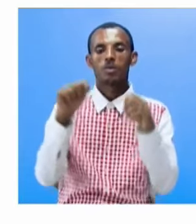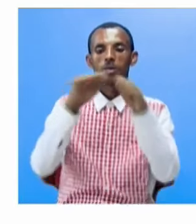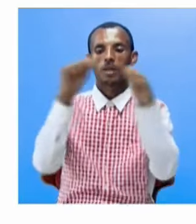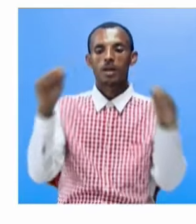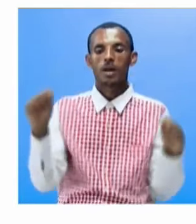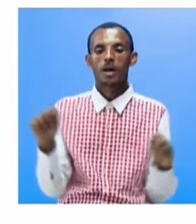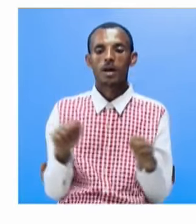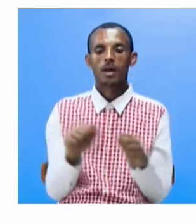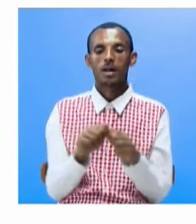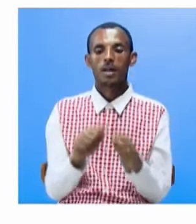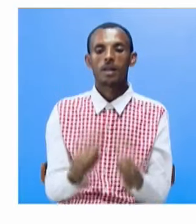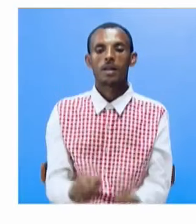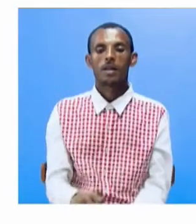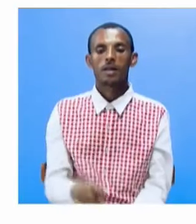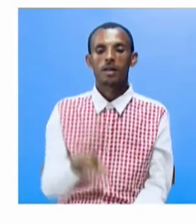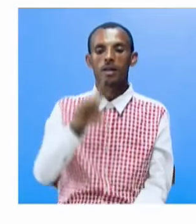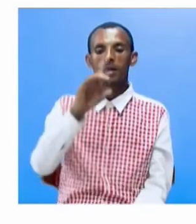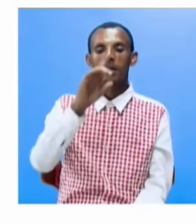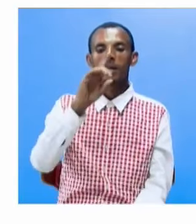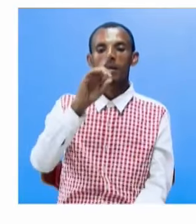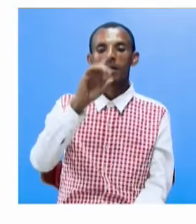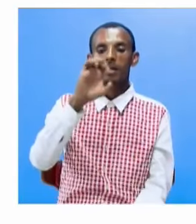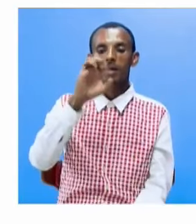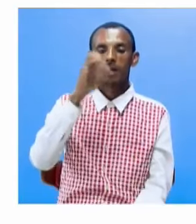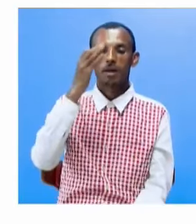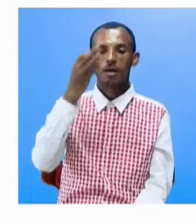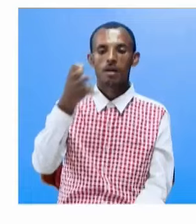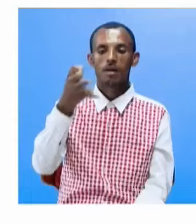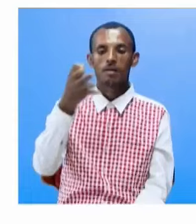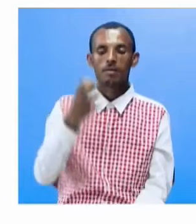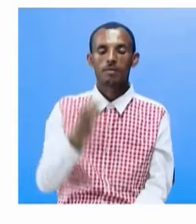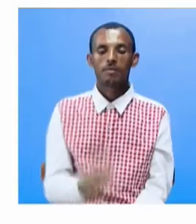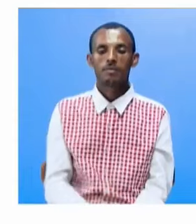triangle DEF,